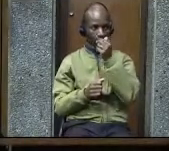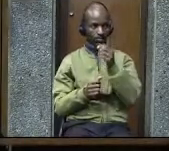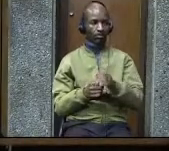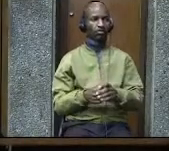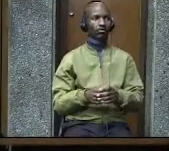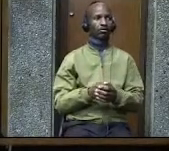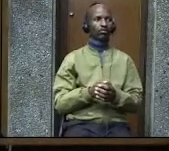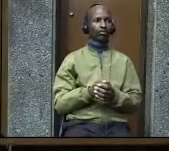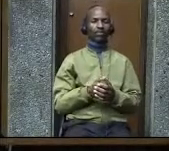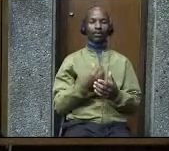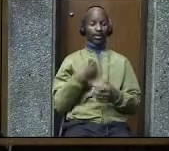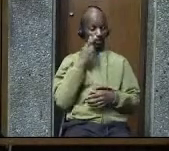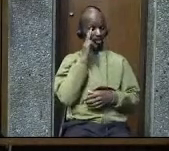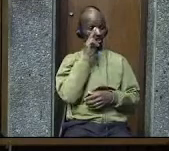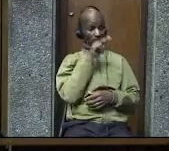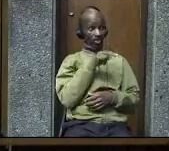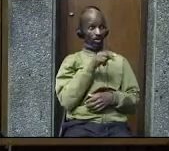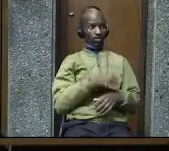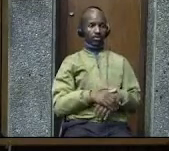second row, I only see